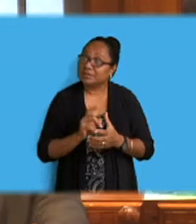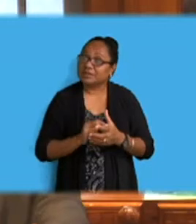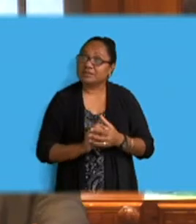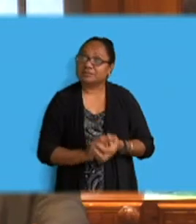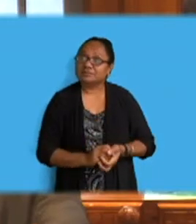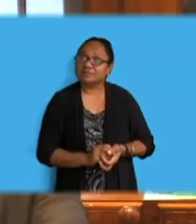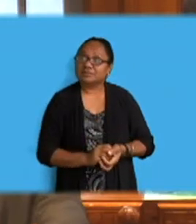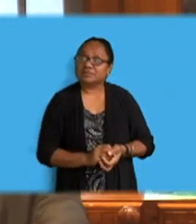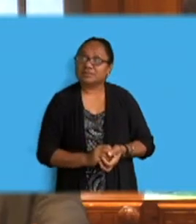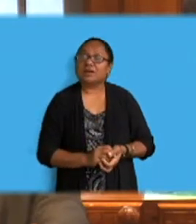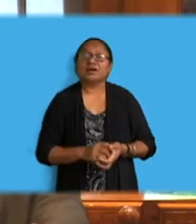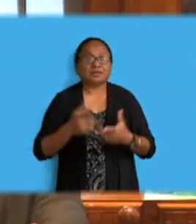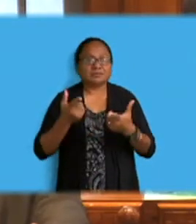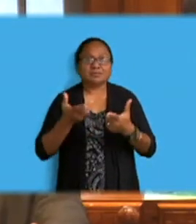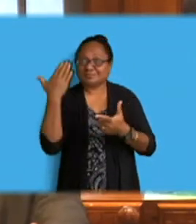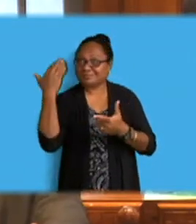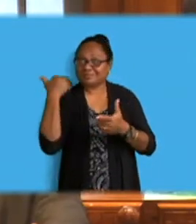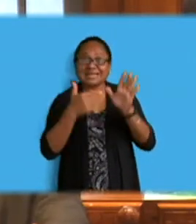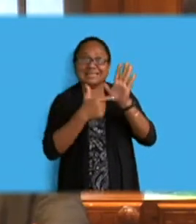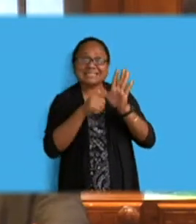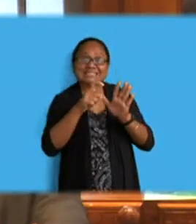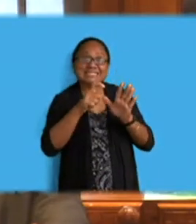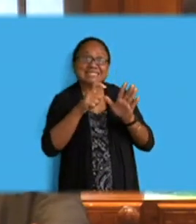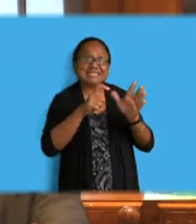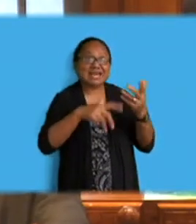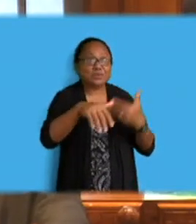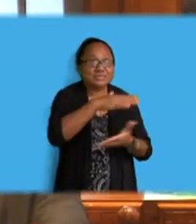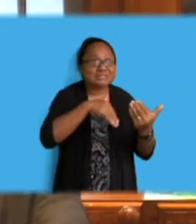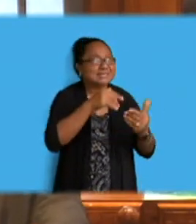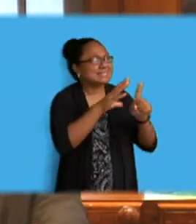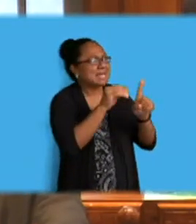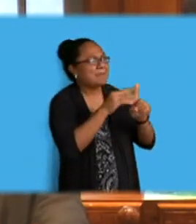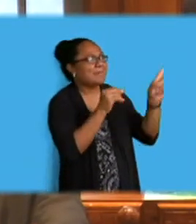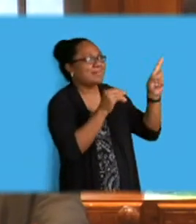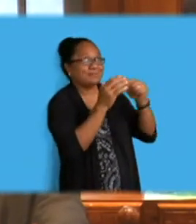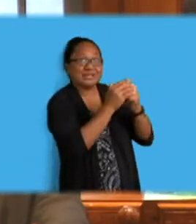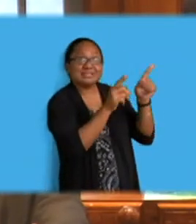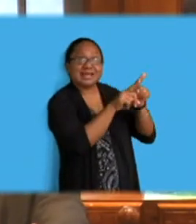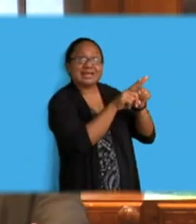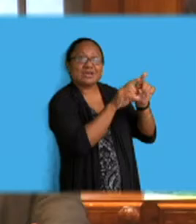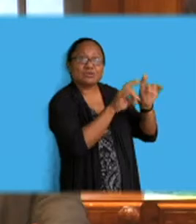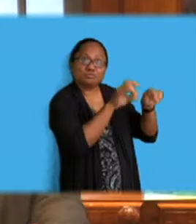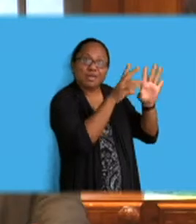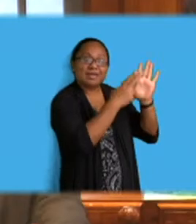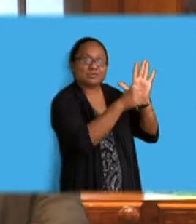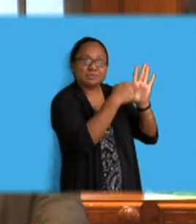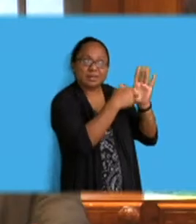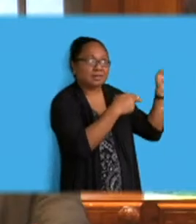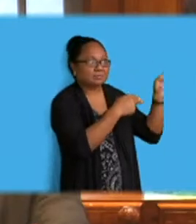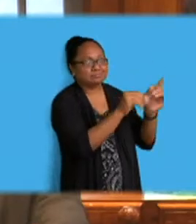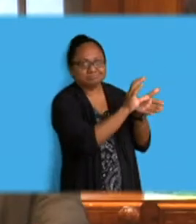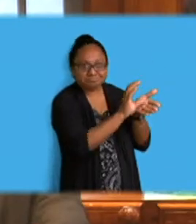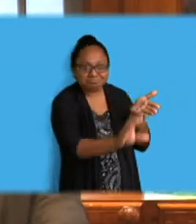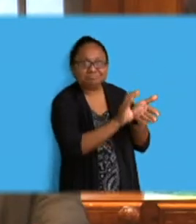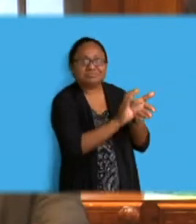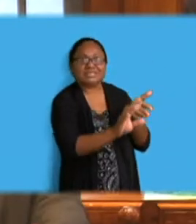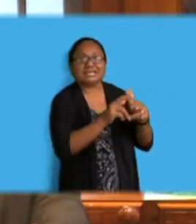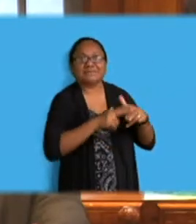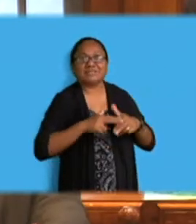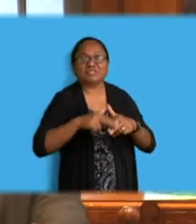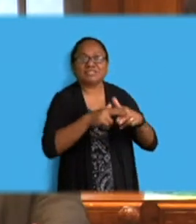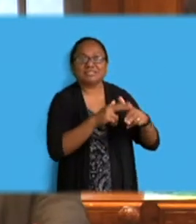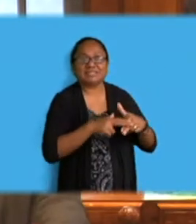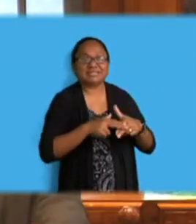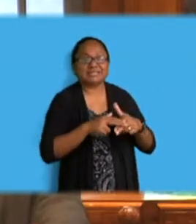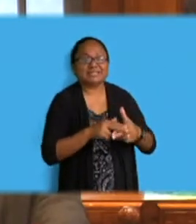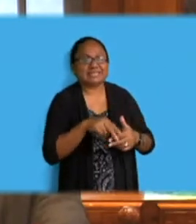after T.C. Winston's. Well, countries like Australia and New Zealand contributed. It was one of the, if one was to argue